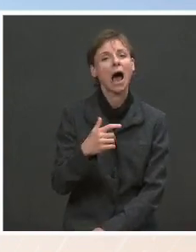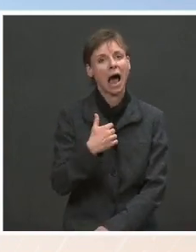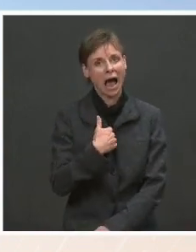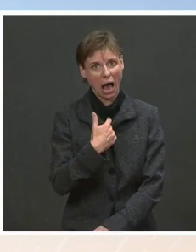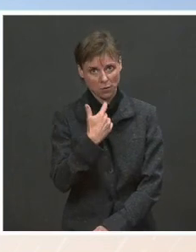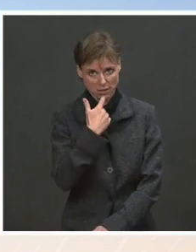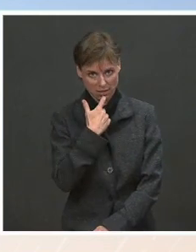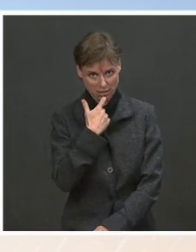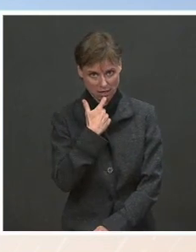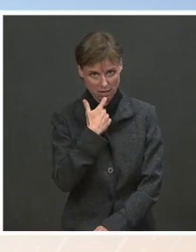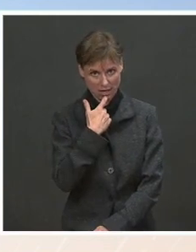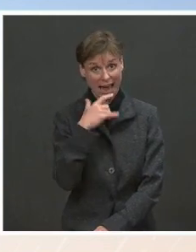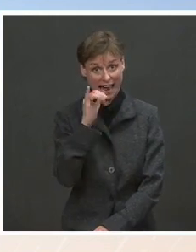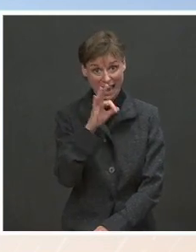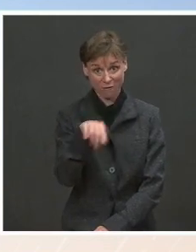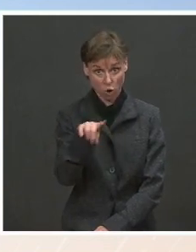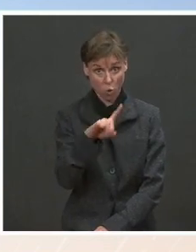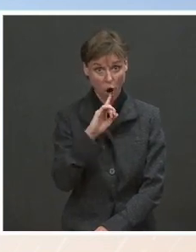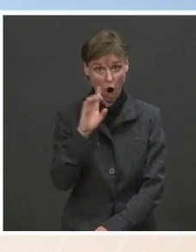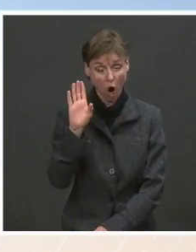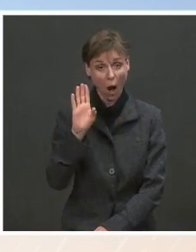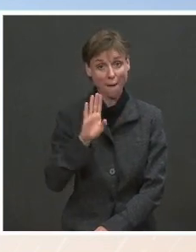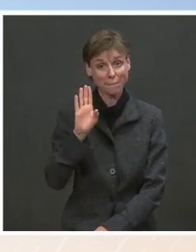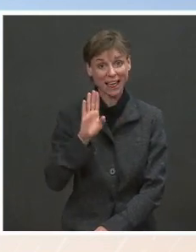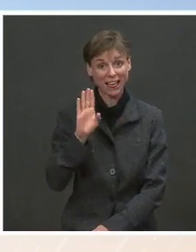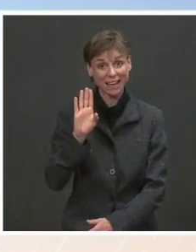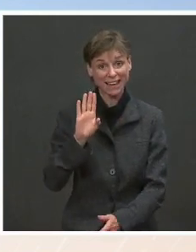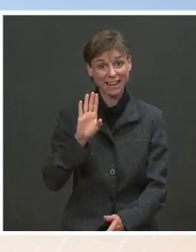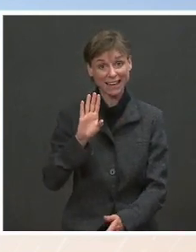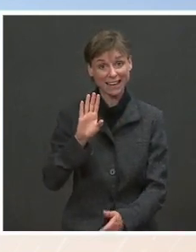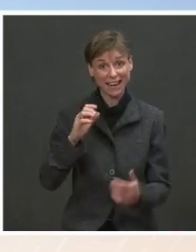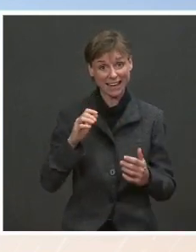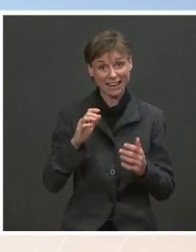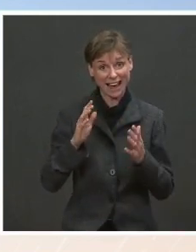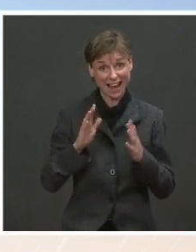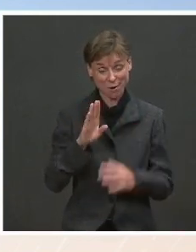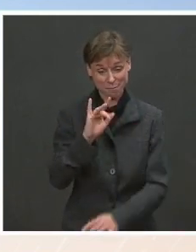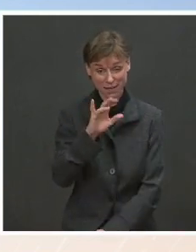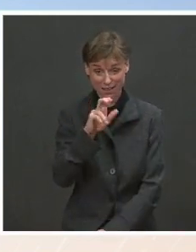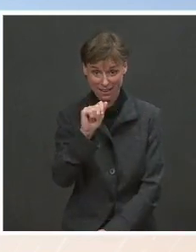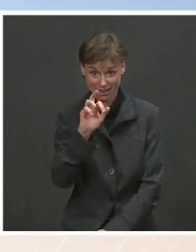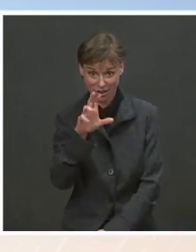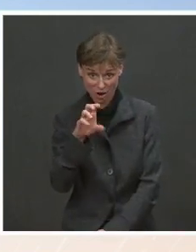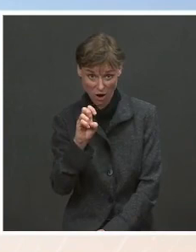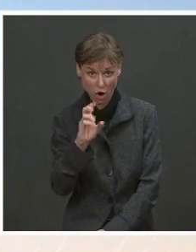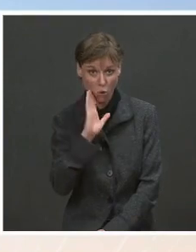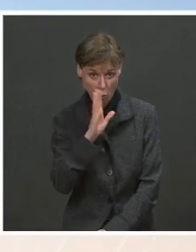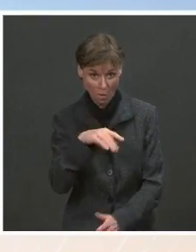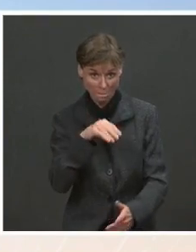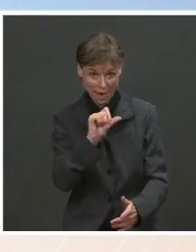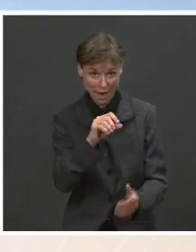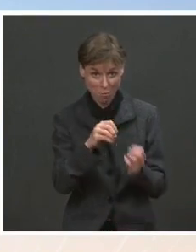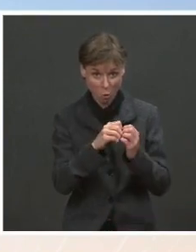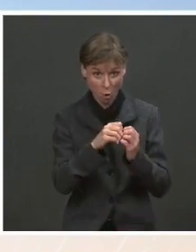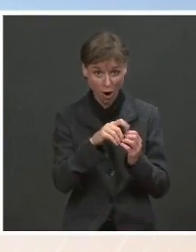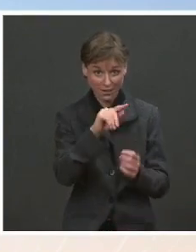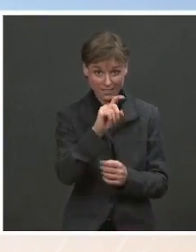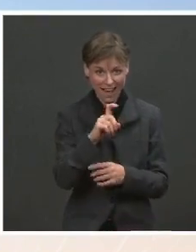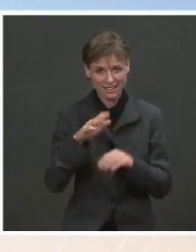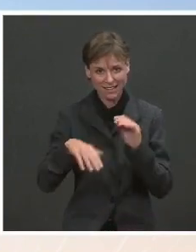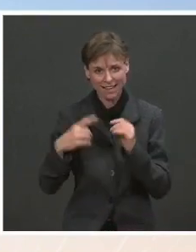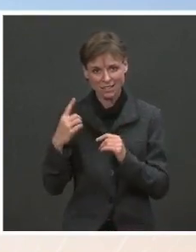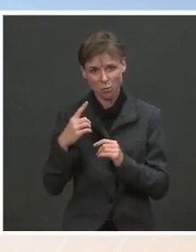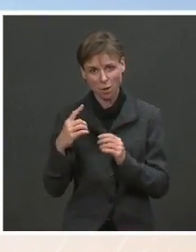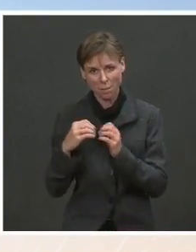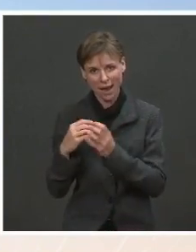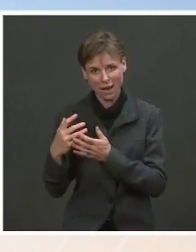a billionaire, you're going to pay more in taxes than somebody making 425, over 400. I was just as an I see. example. Oh, okay.